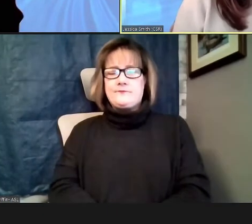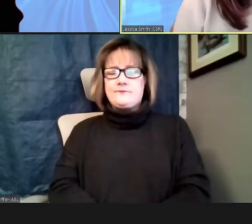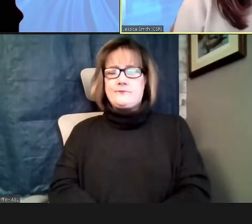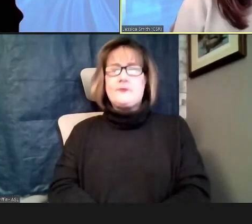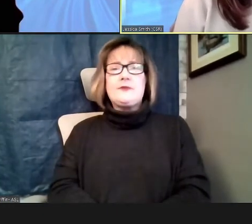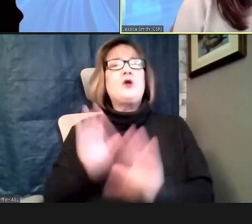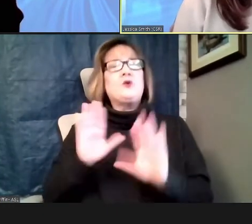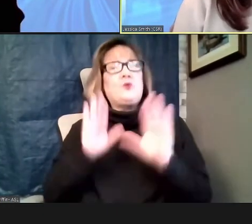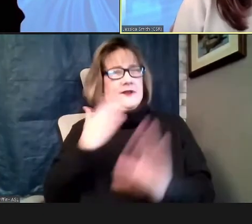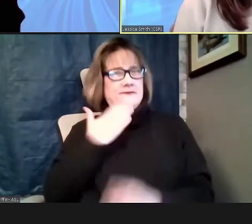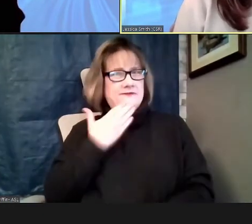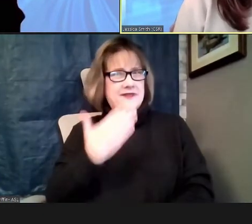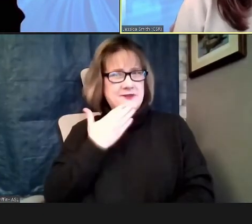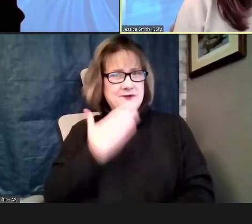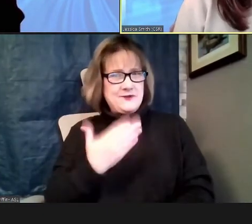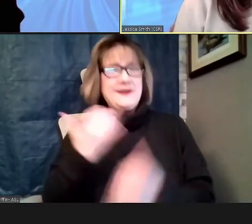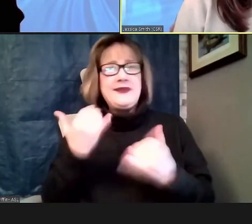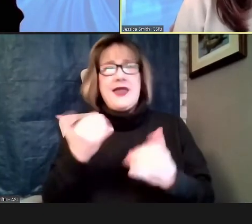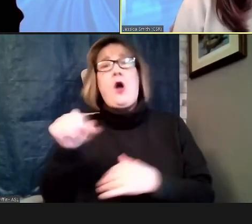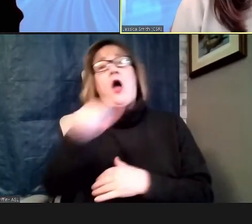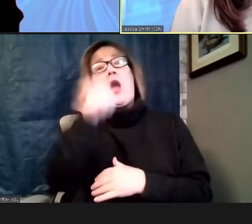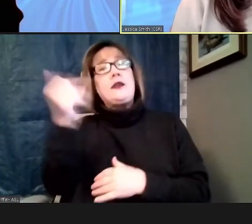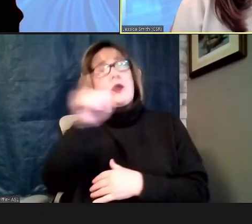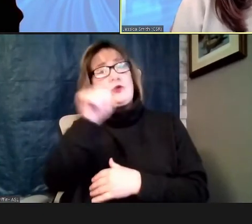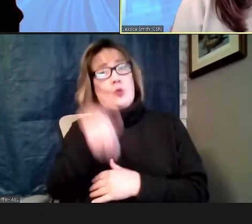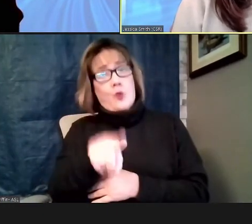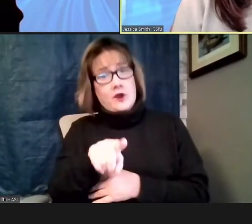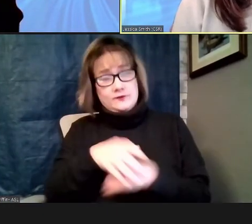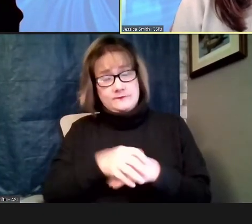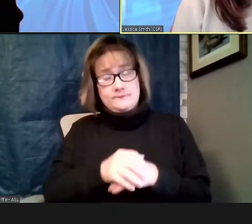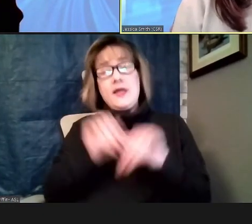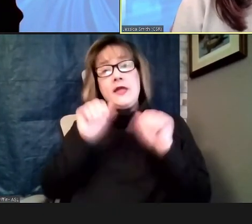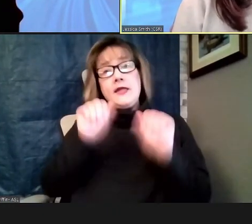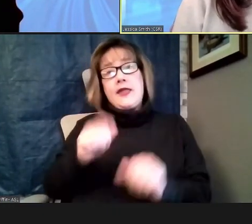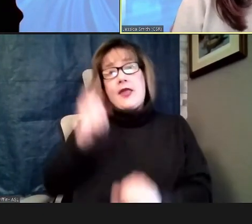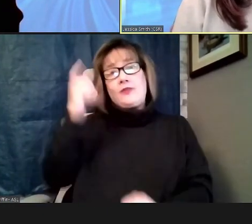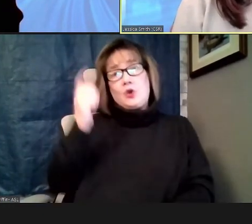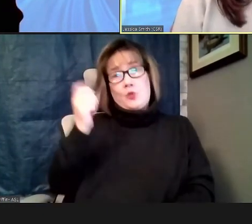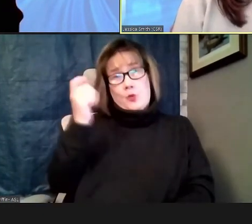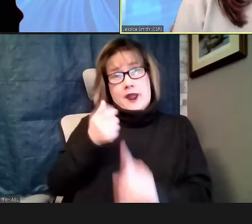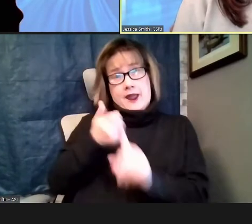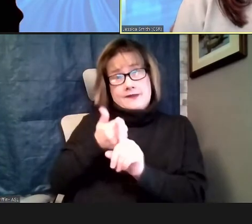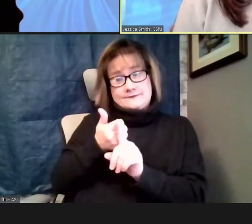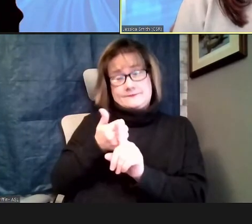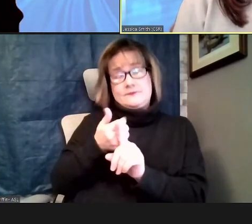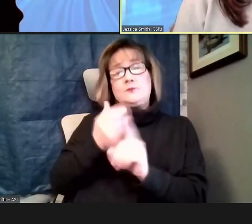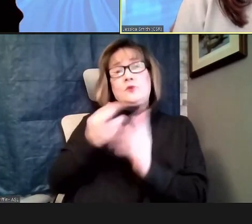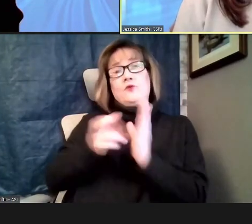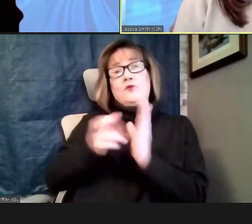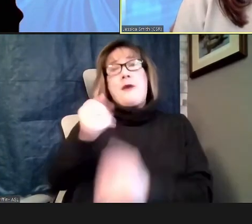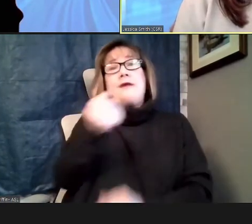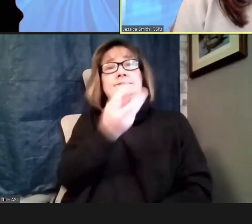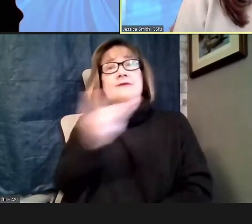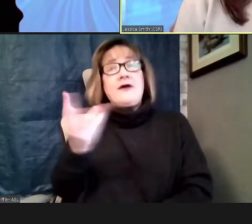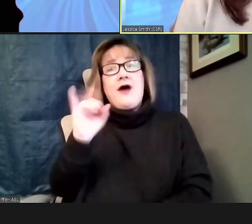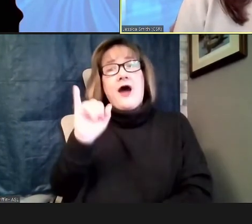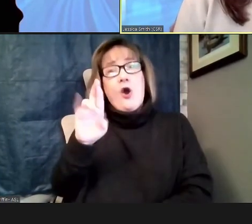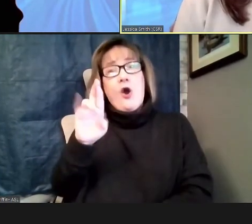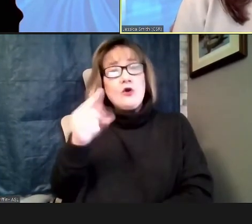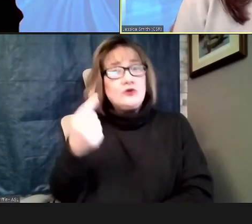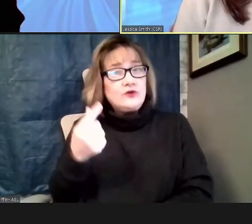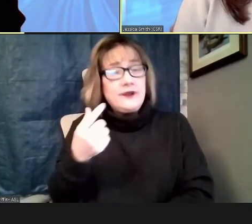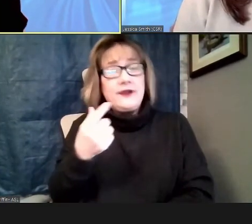Great, thank you. So on to another question. Can the grants be reviewed by several IRGs, and why